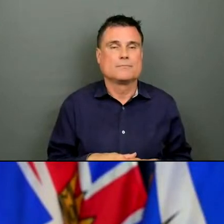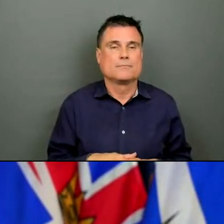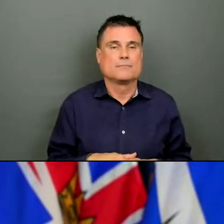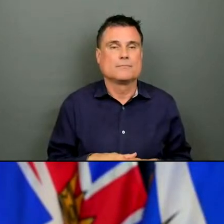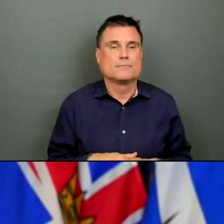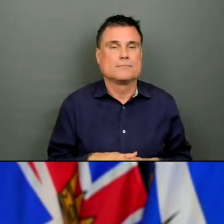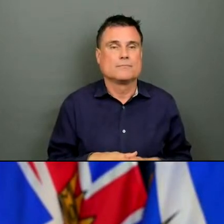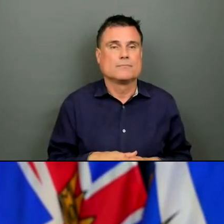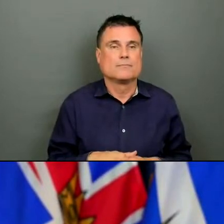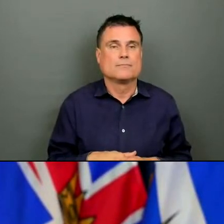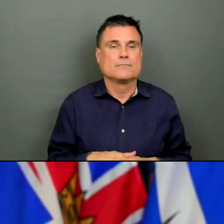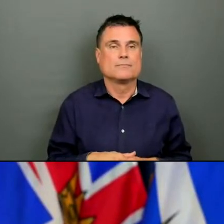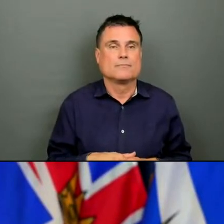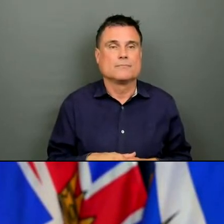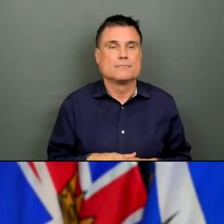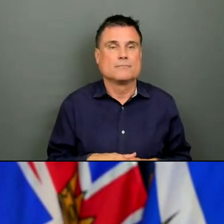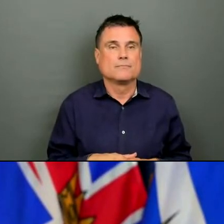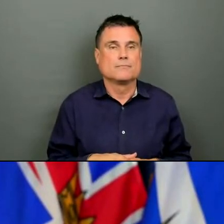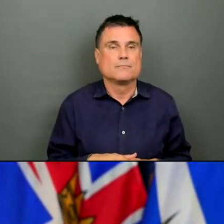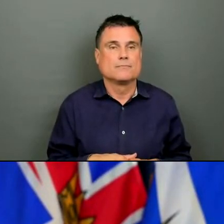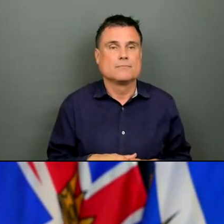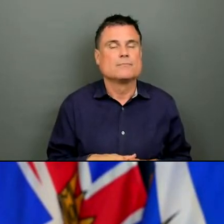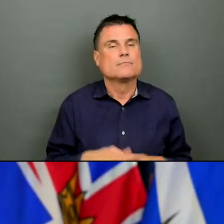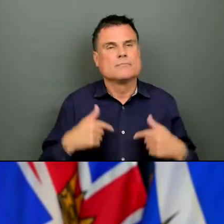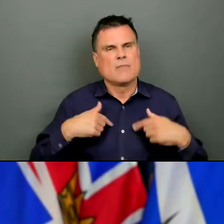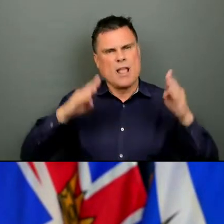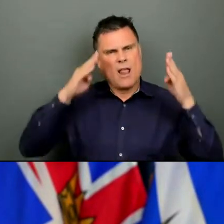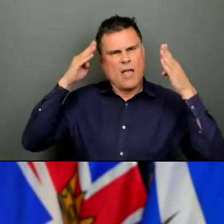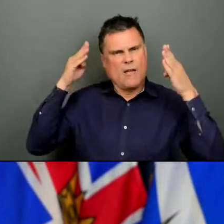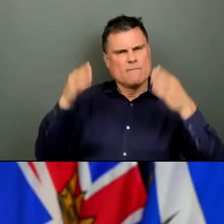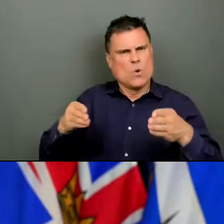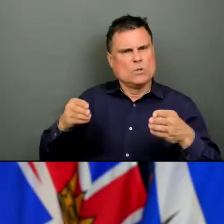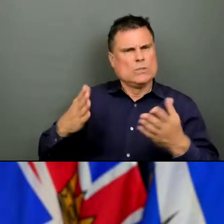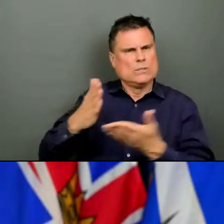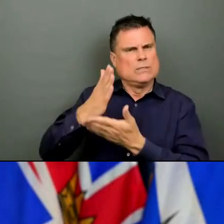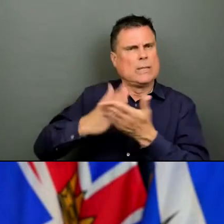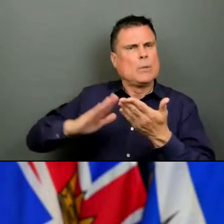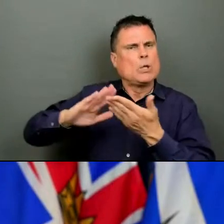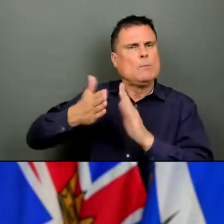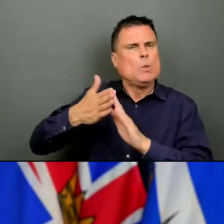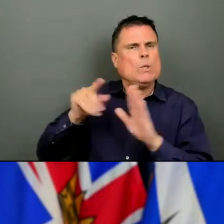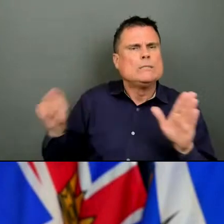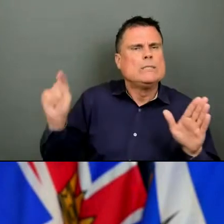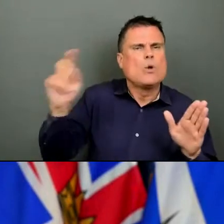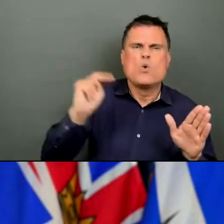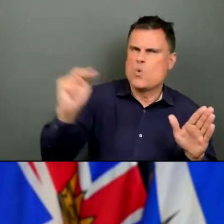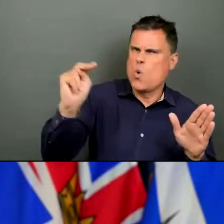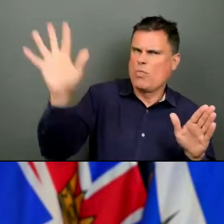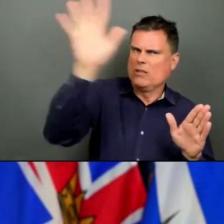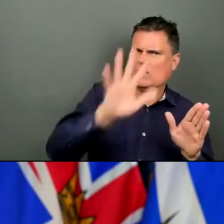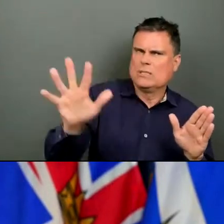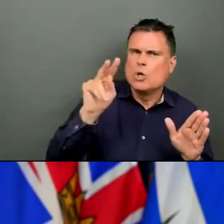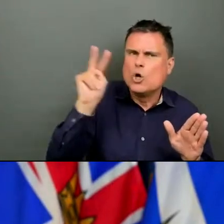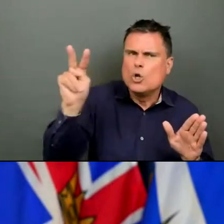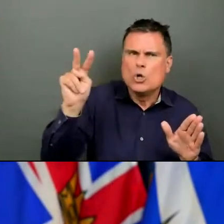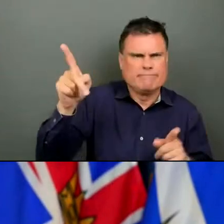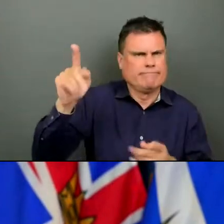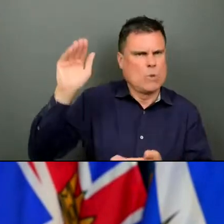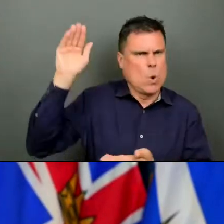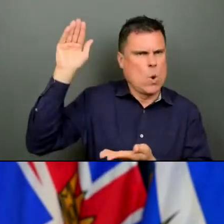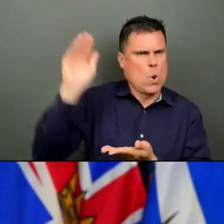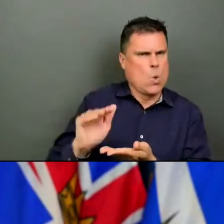game of communities which are somewhat lower for first doses. As you'll note in the north, in the Northern Health Authority, because